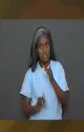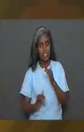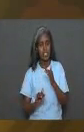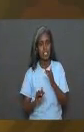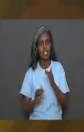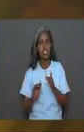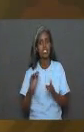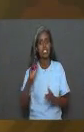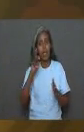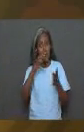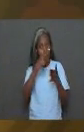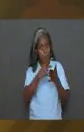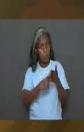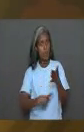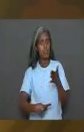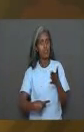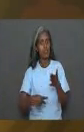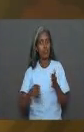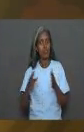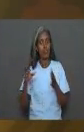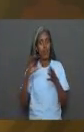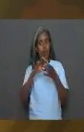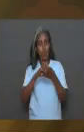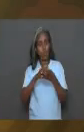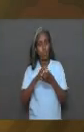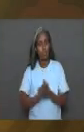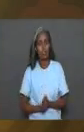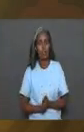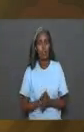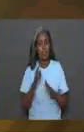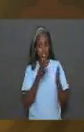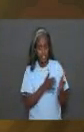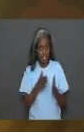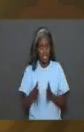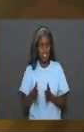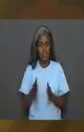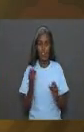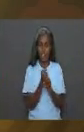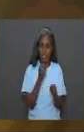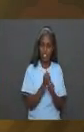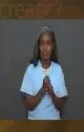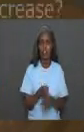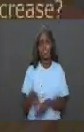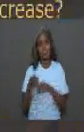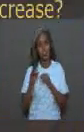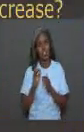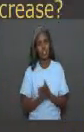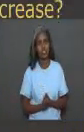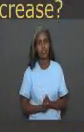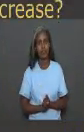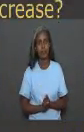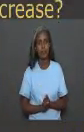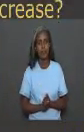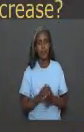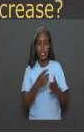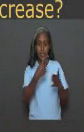the prices of commodities. Get ready for an activity, students.